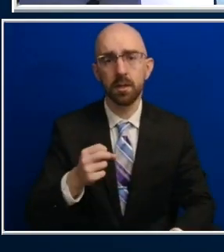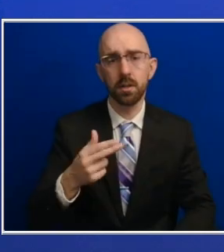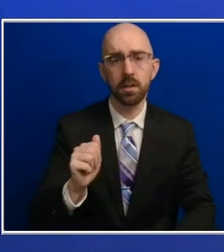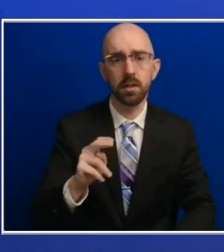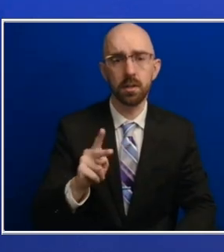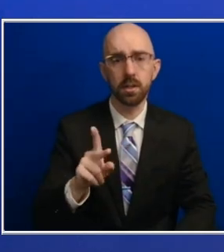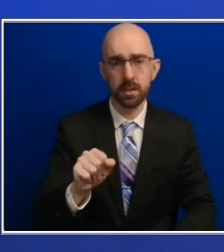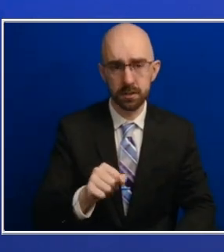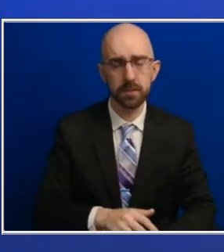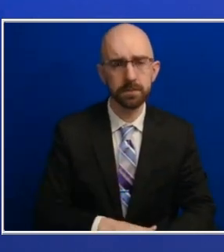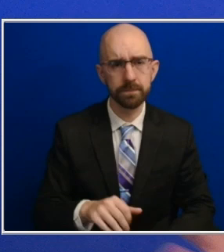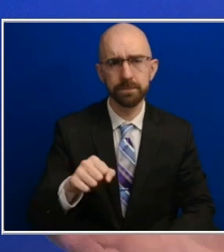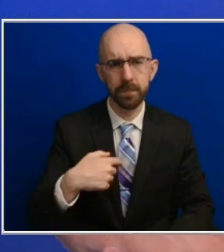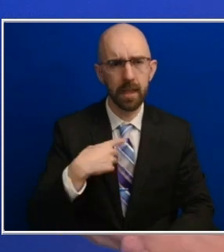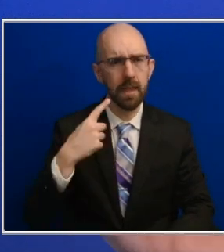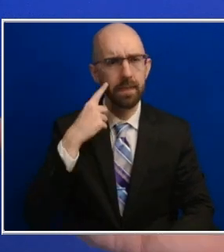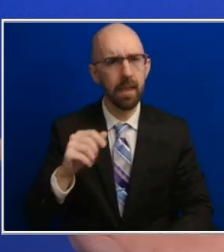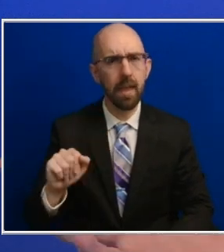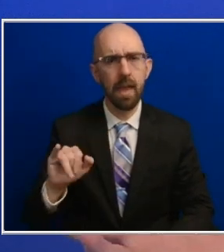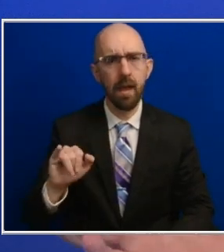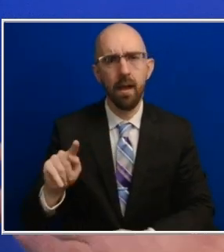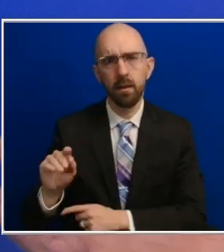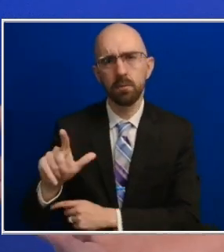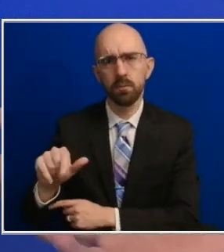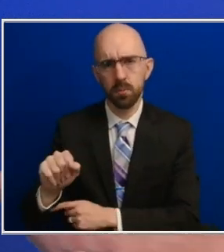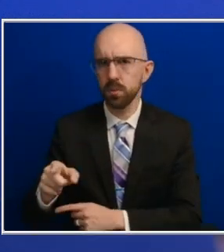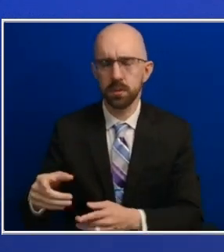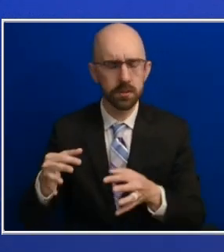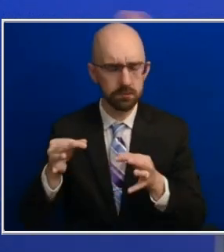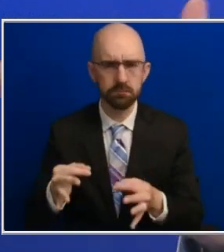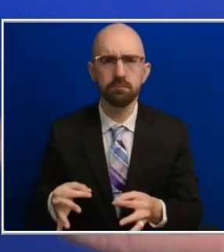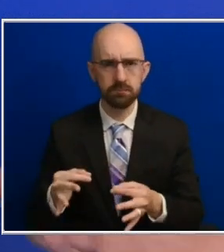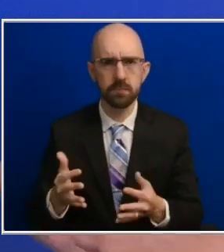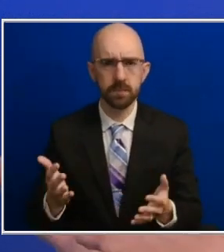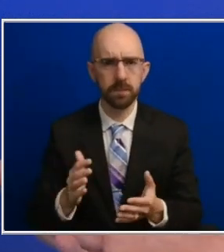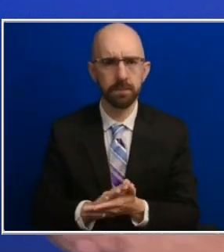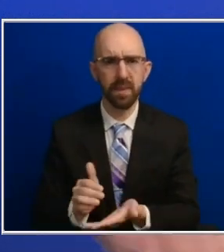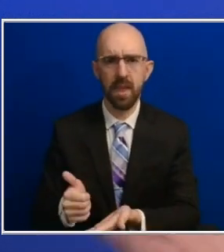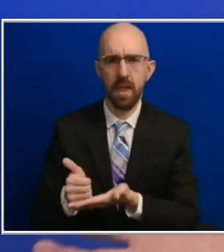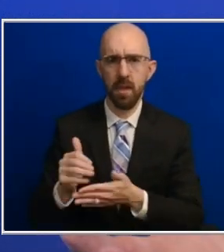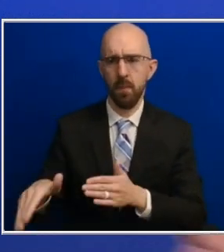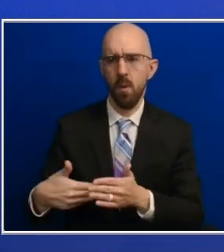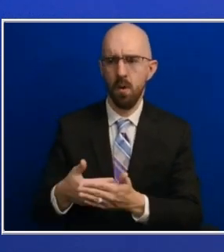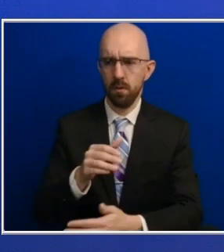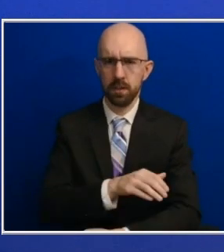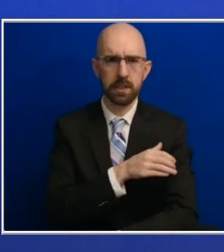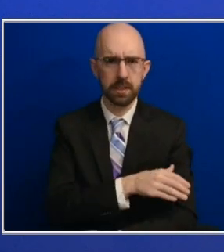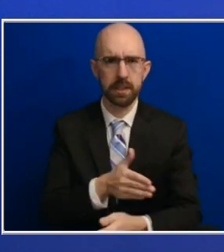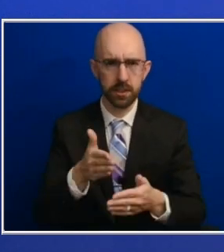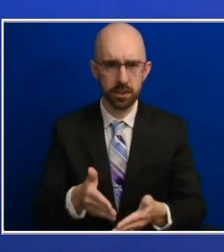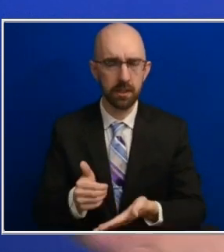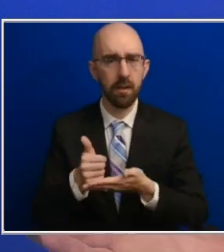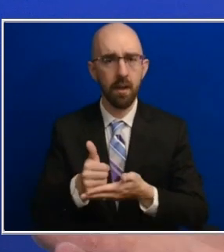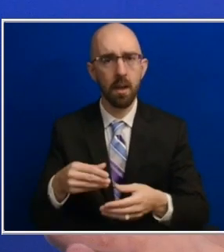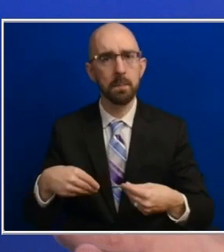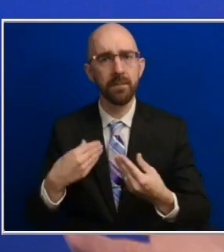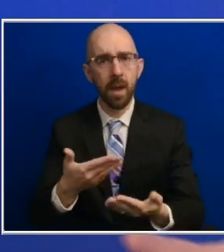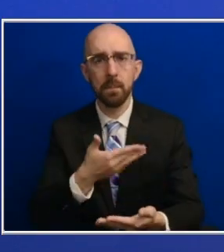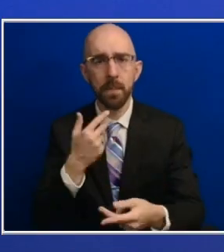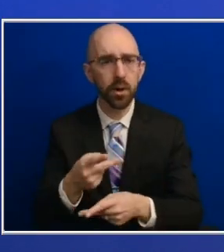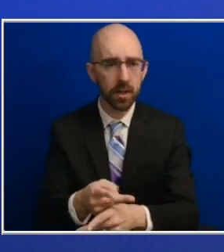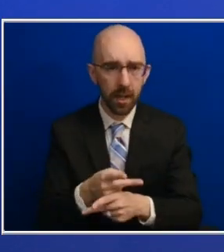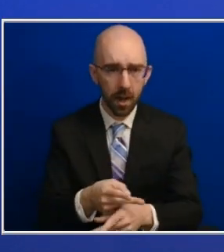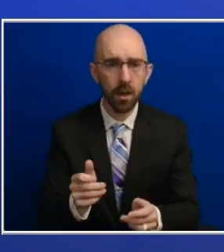think these AI tools absolutely help all of our clinicians, help us provide better care, and really with the